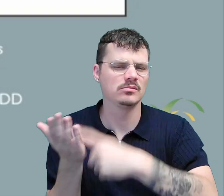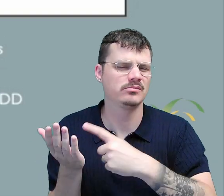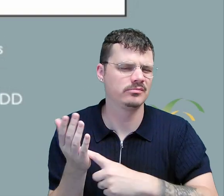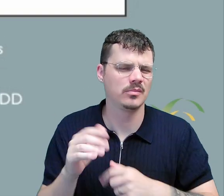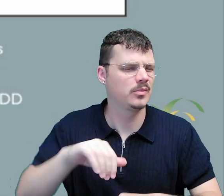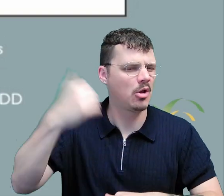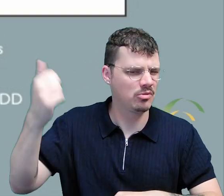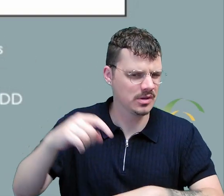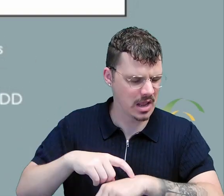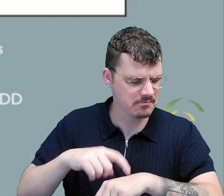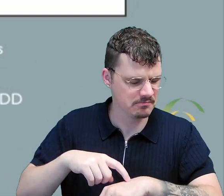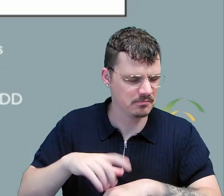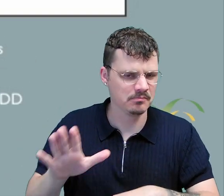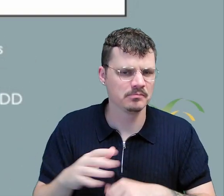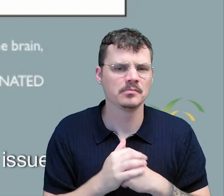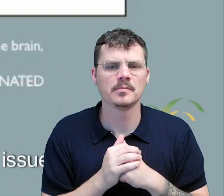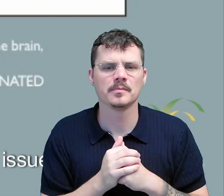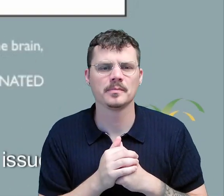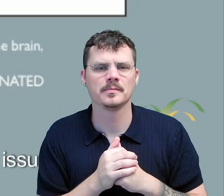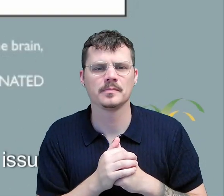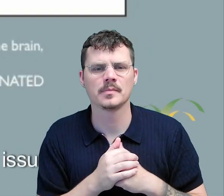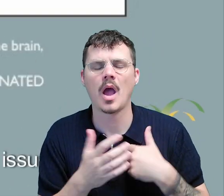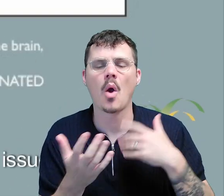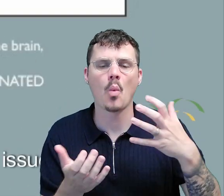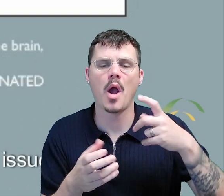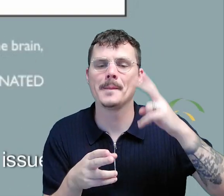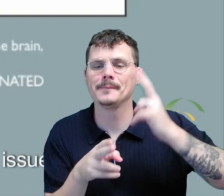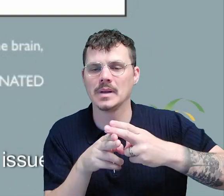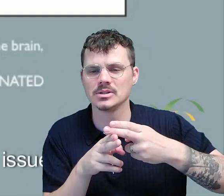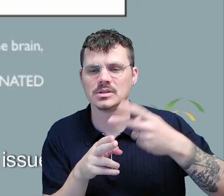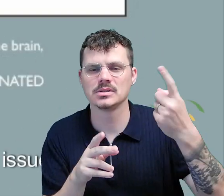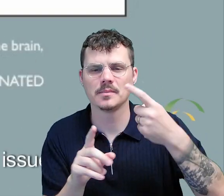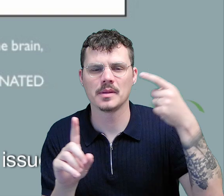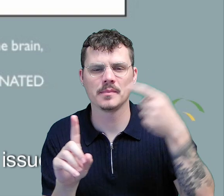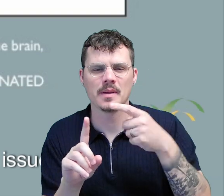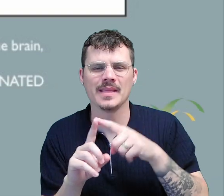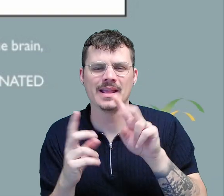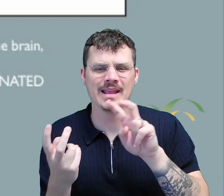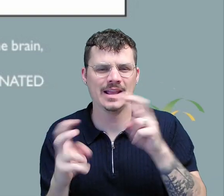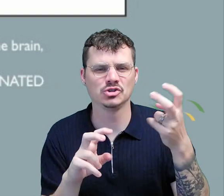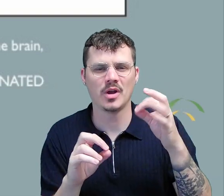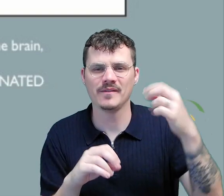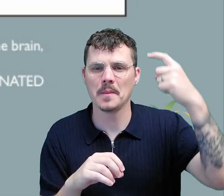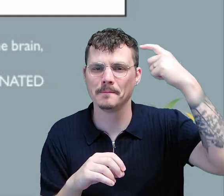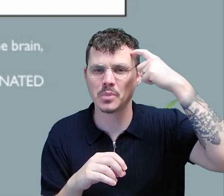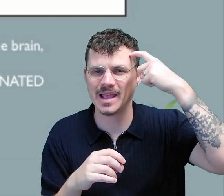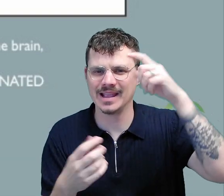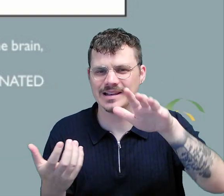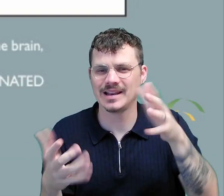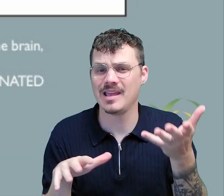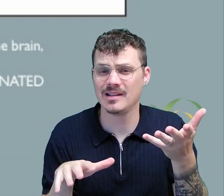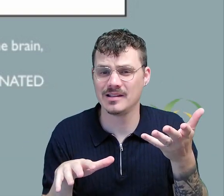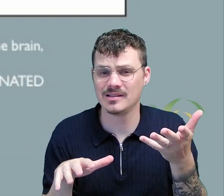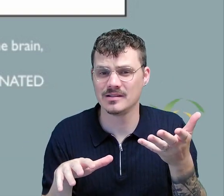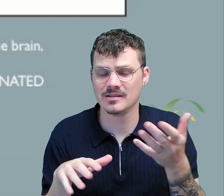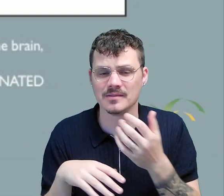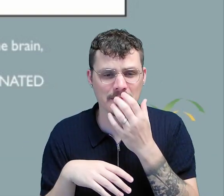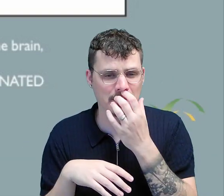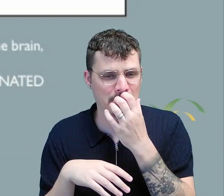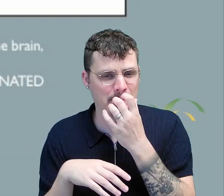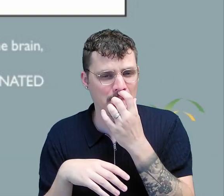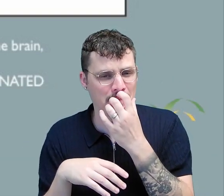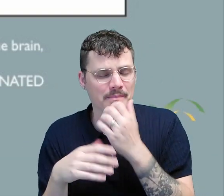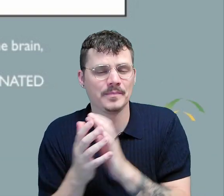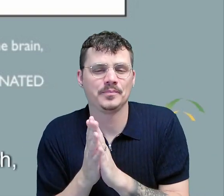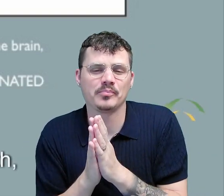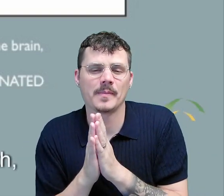time. I want to mention something about the issue of brain death. There